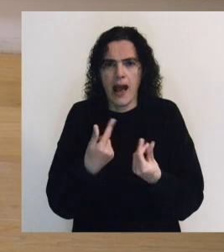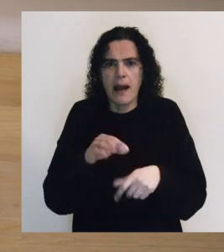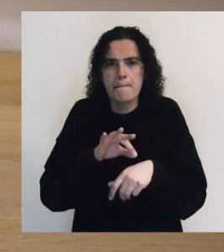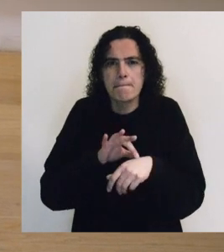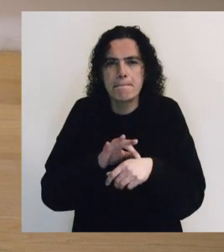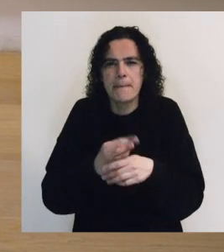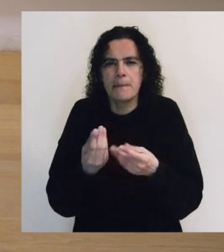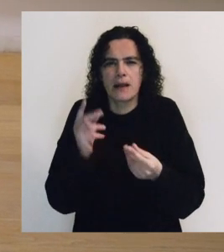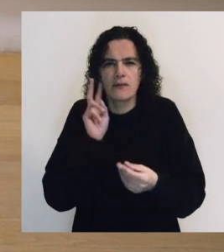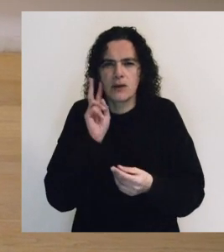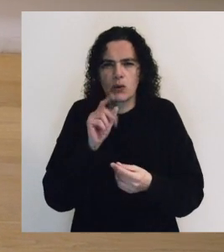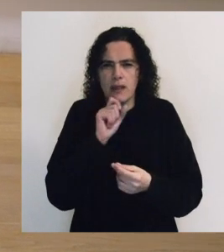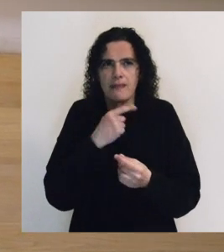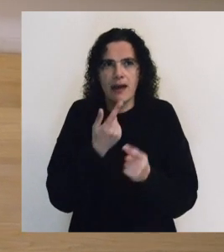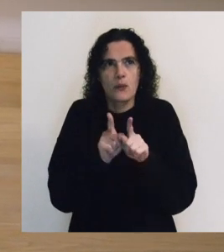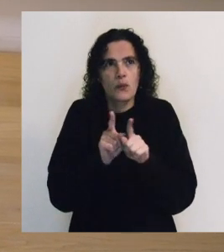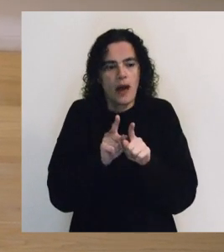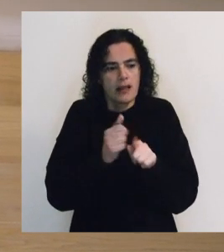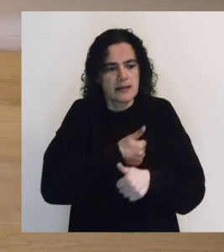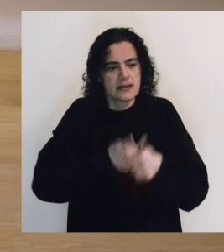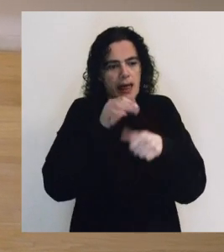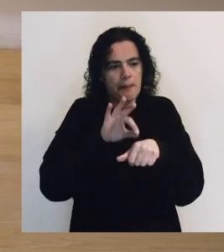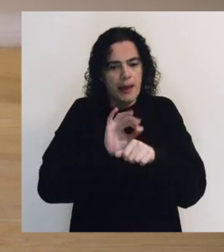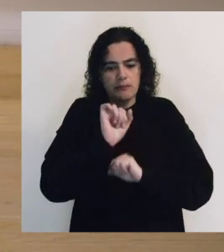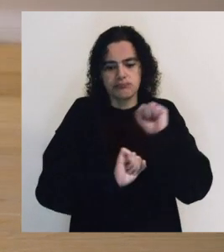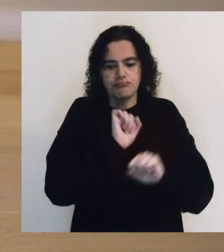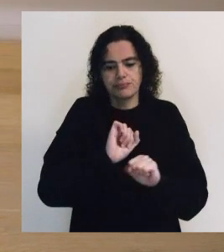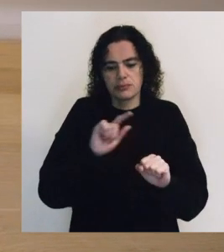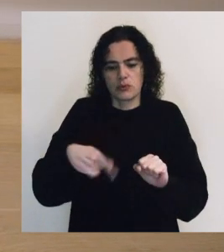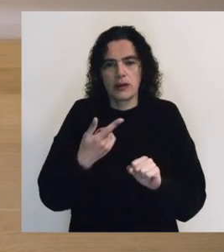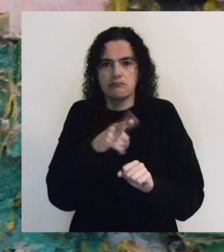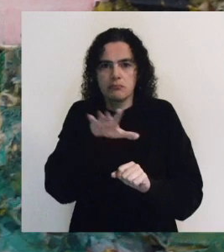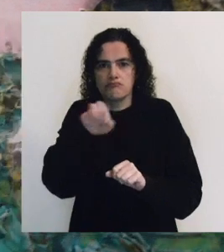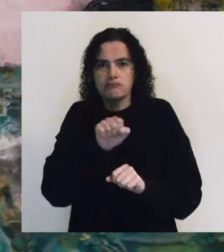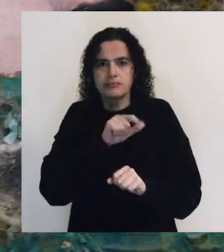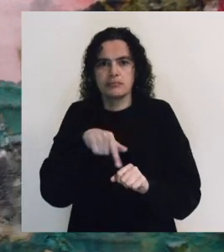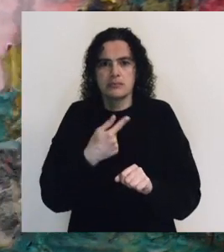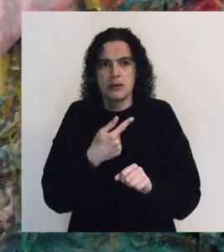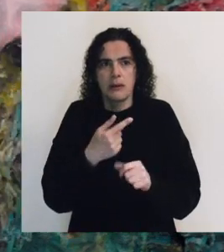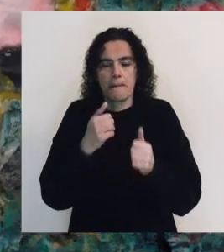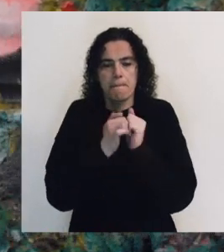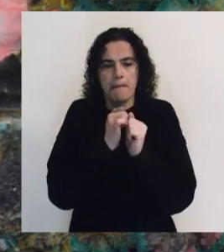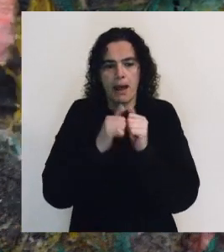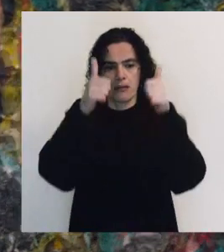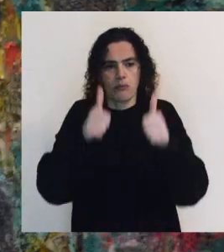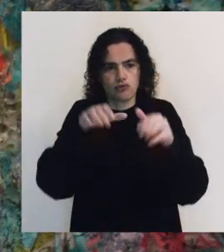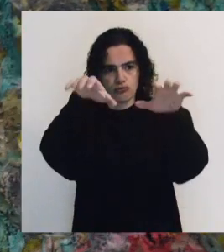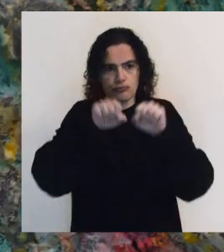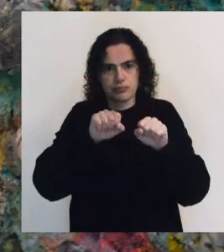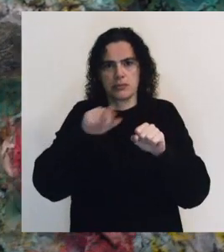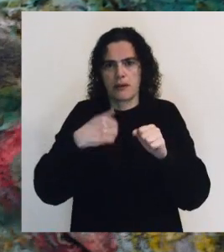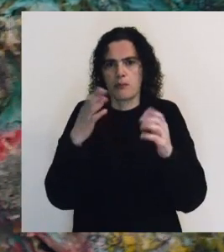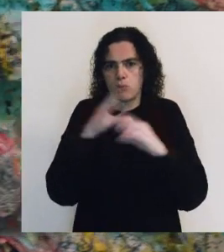skin value. They are the skin of the city. But when he takes also a paper from the city, a poster,